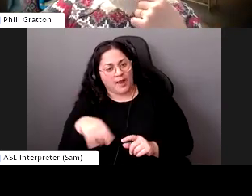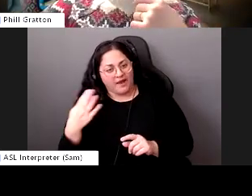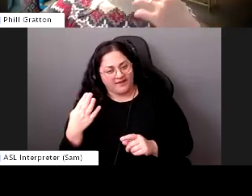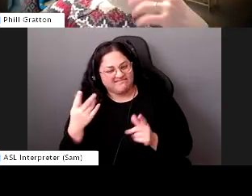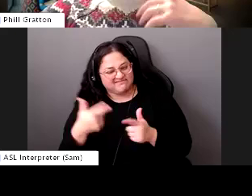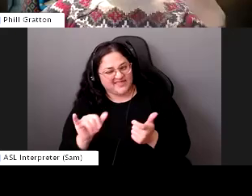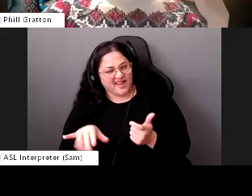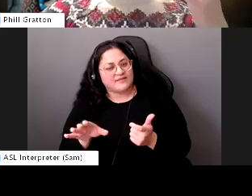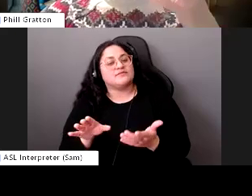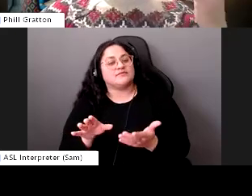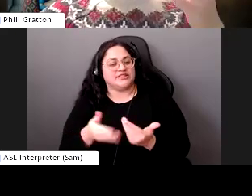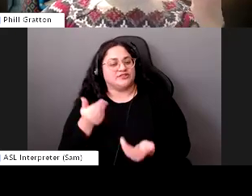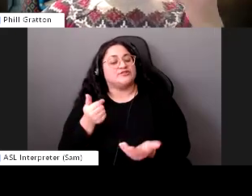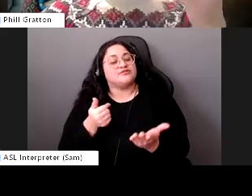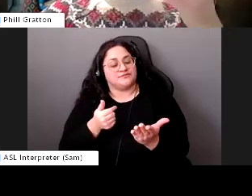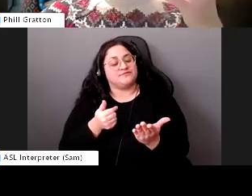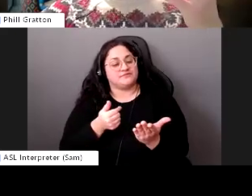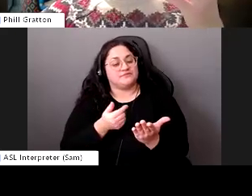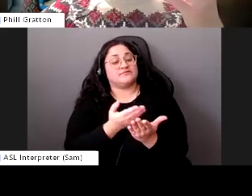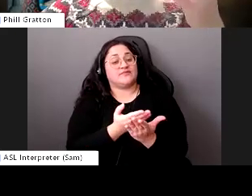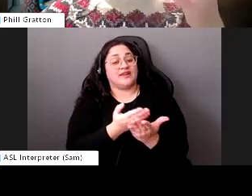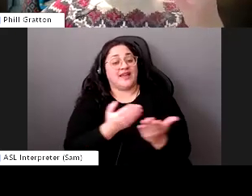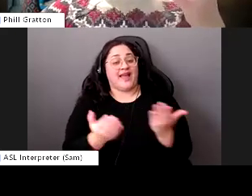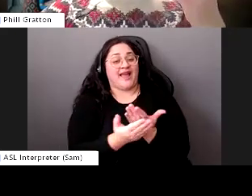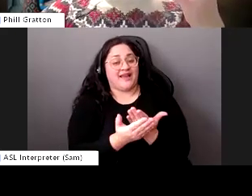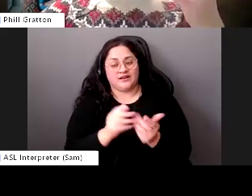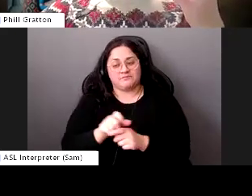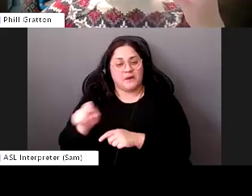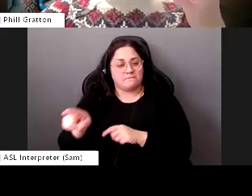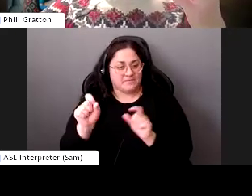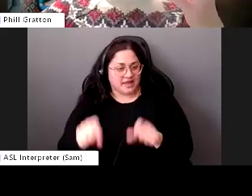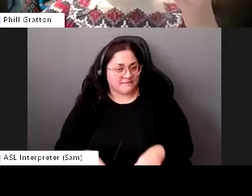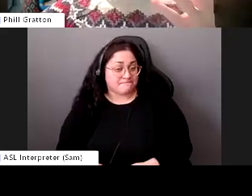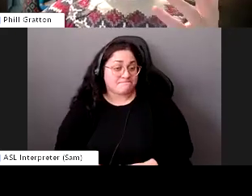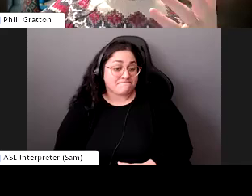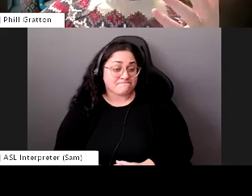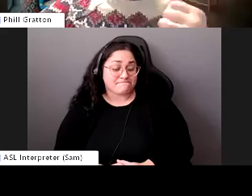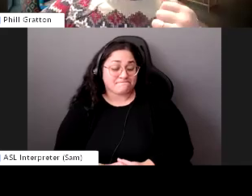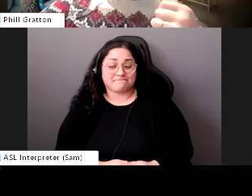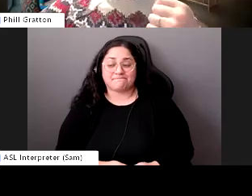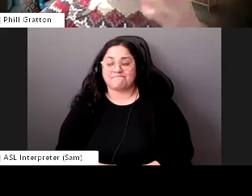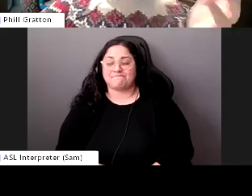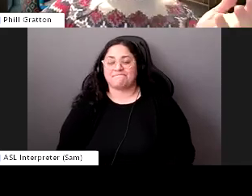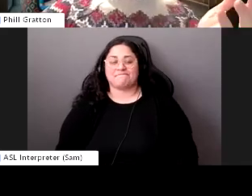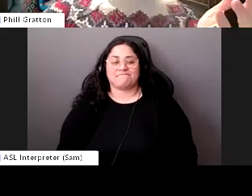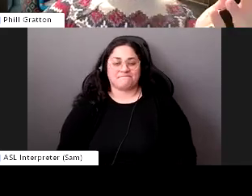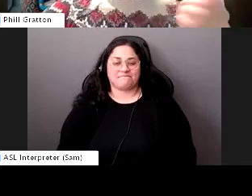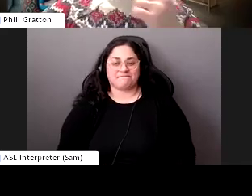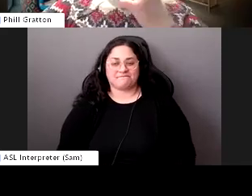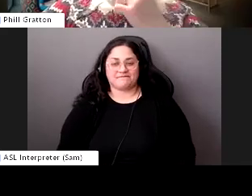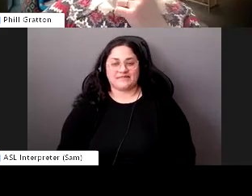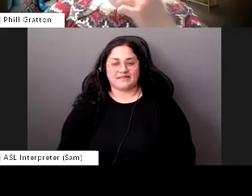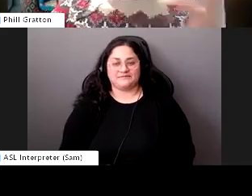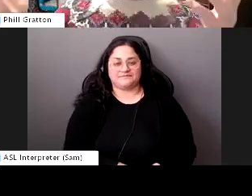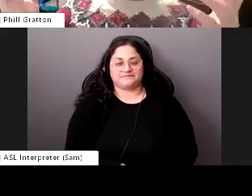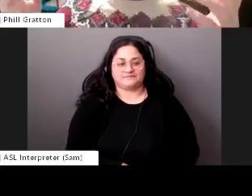And then, you might want to, it's really complicated here, right? So look at all these steps. So let's simplify. So let's just I'm a ask it. 10-year-old.